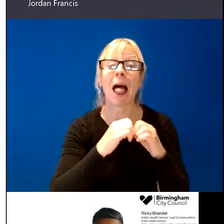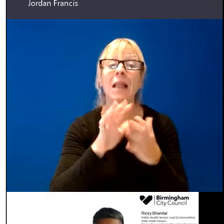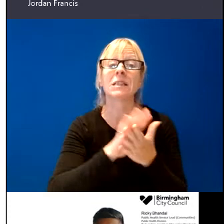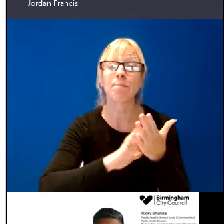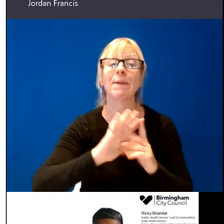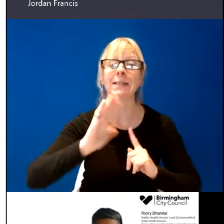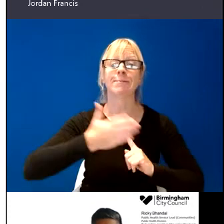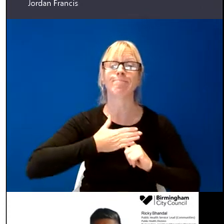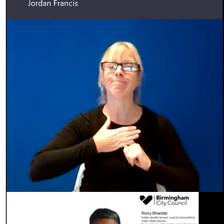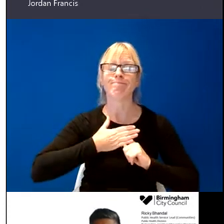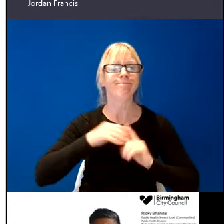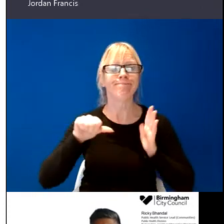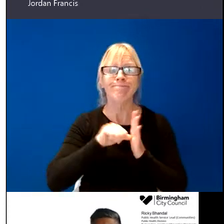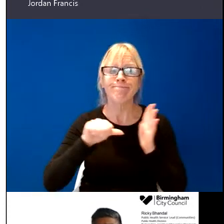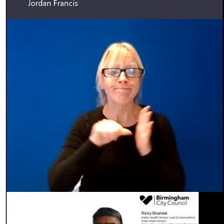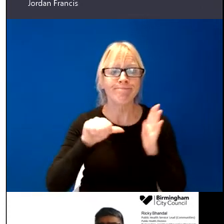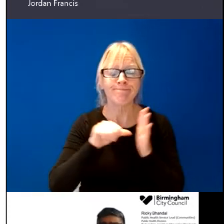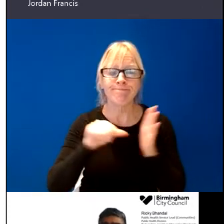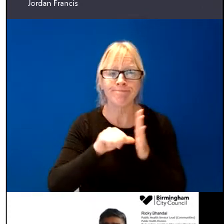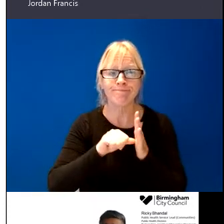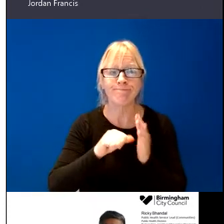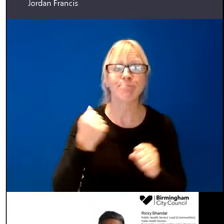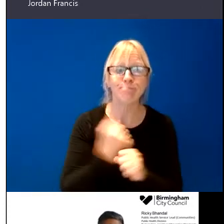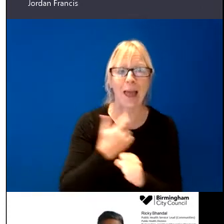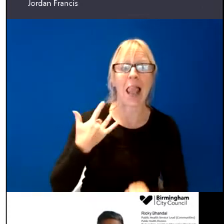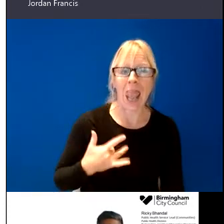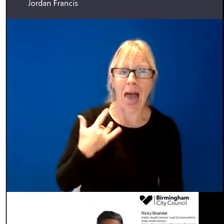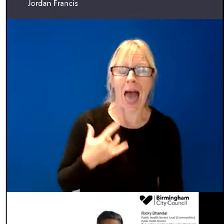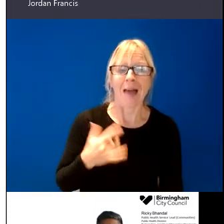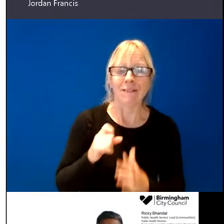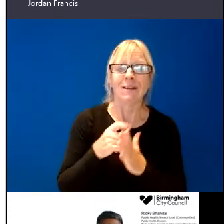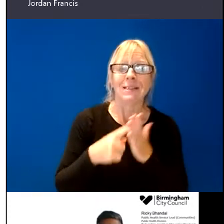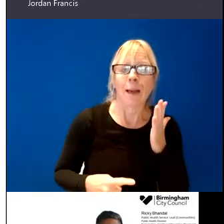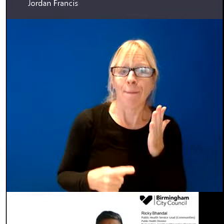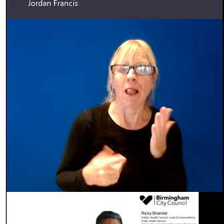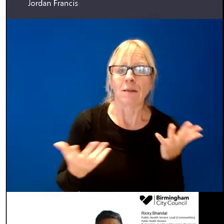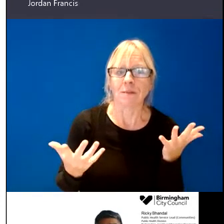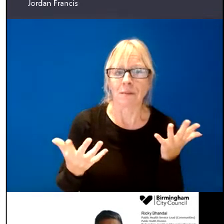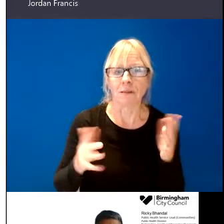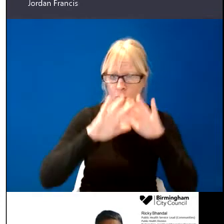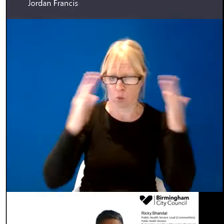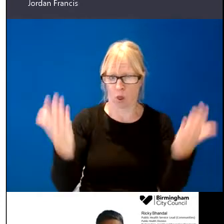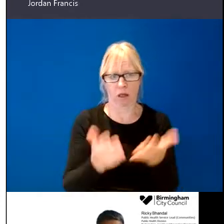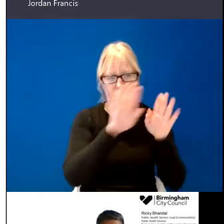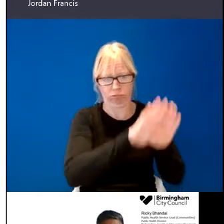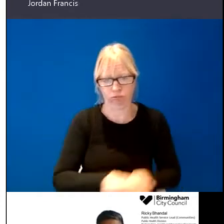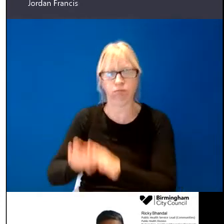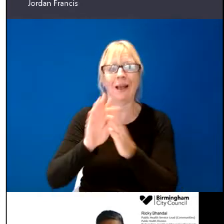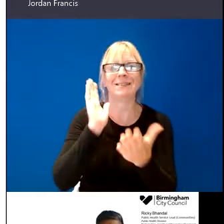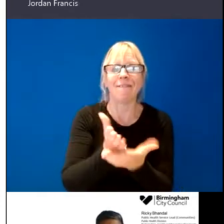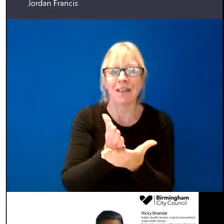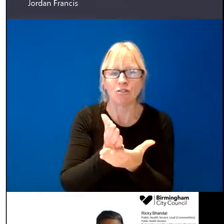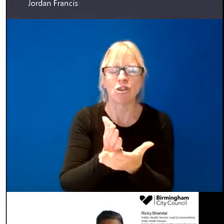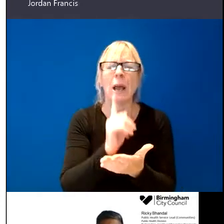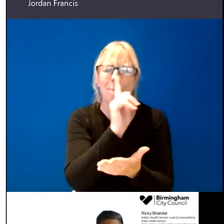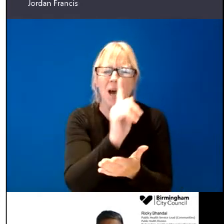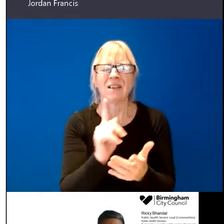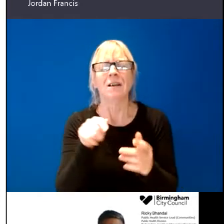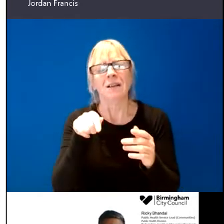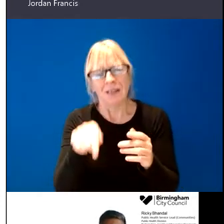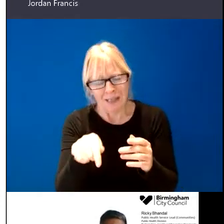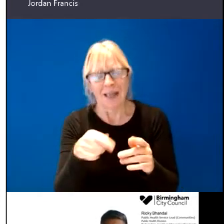world. Very important on the last bit, because some of the information that we have, if it's Birmingham based, we will use. If it's UK,